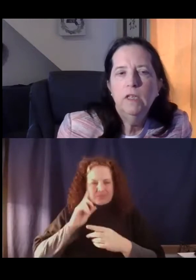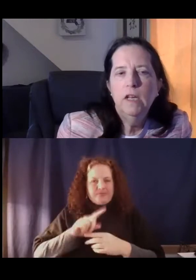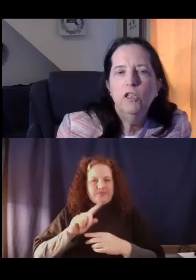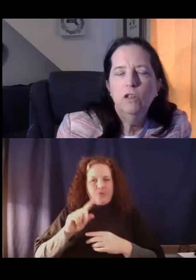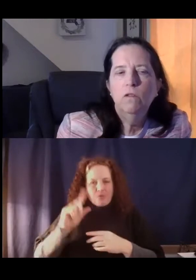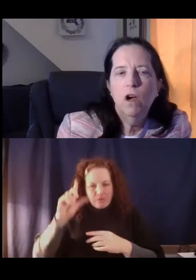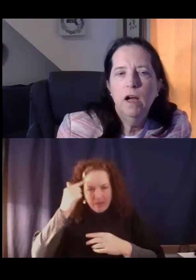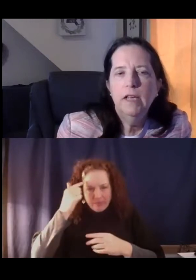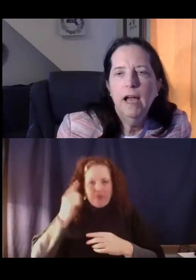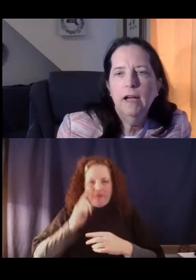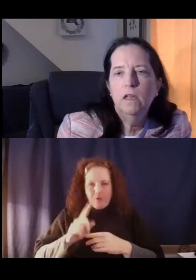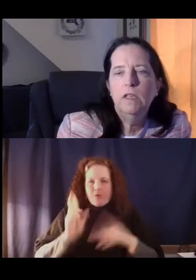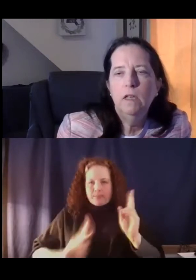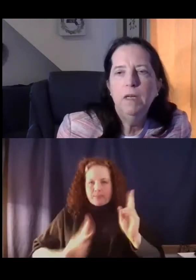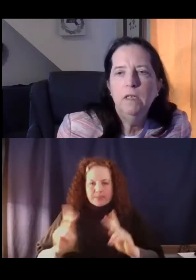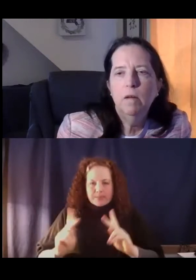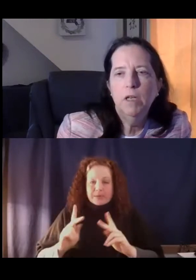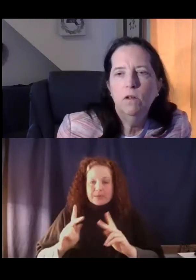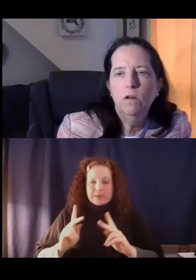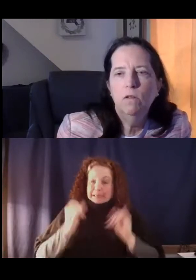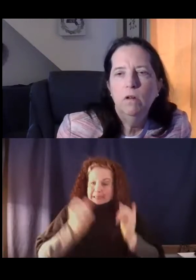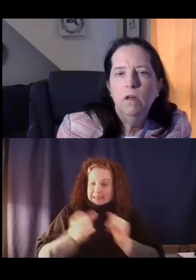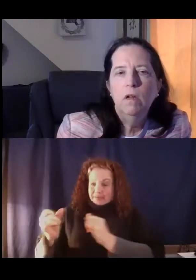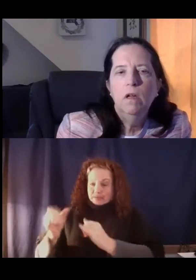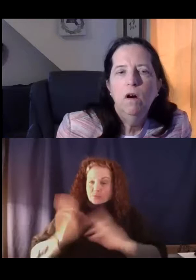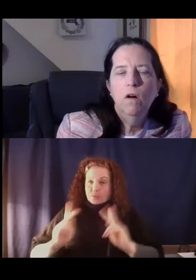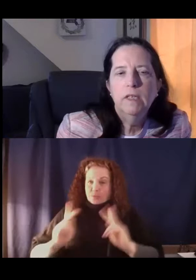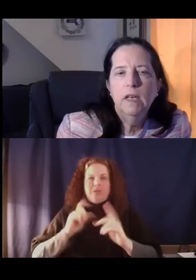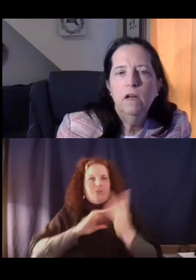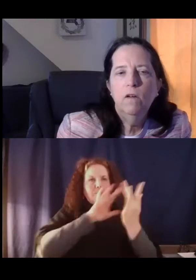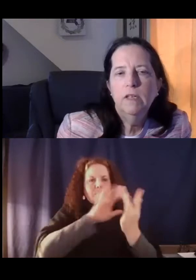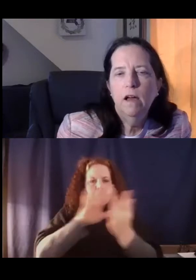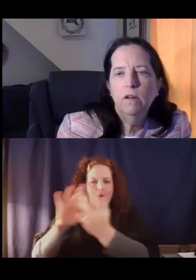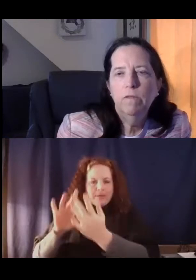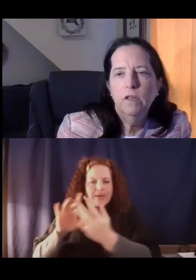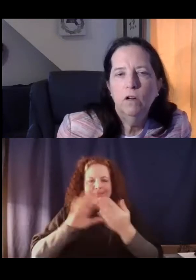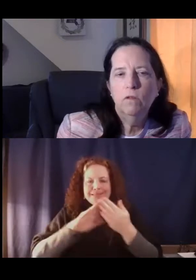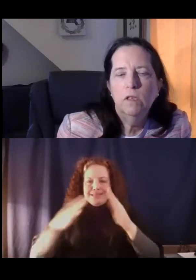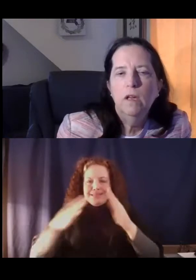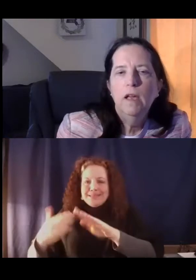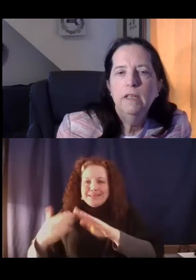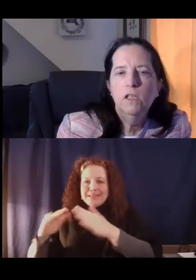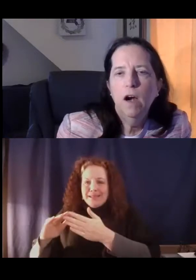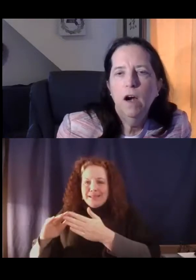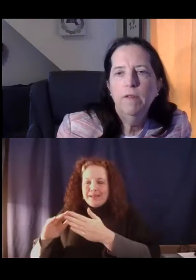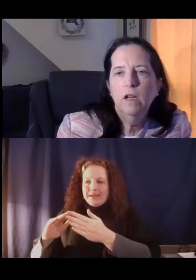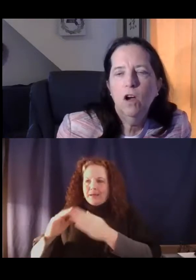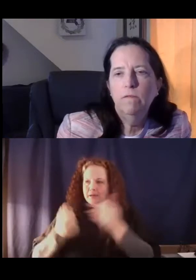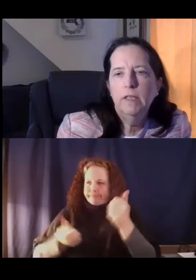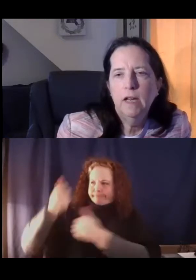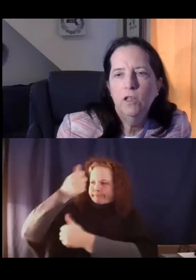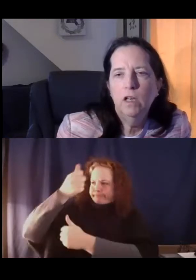Individuals need to contact their DPW or city or town officials and start having